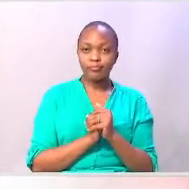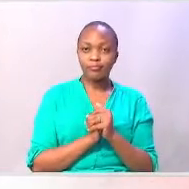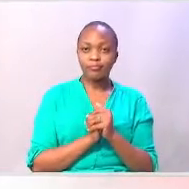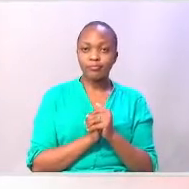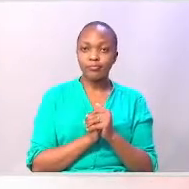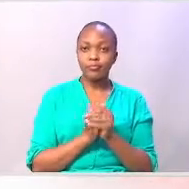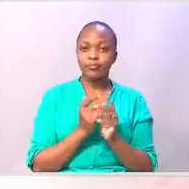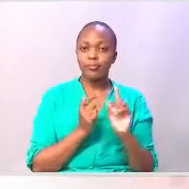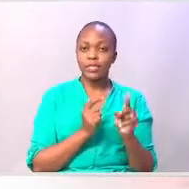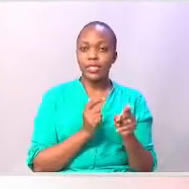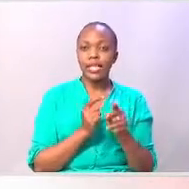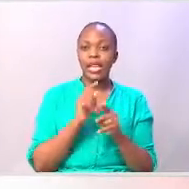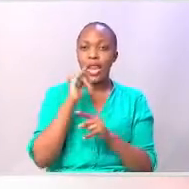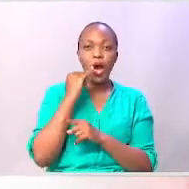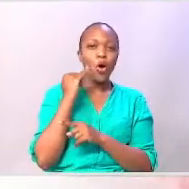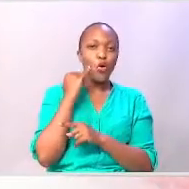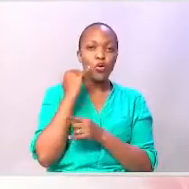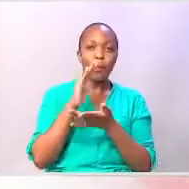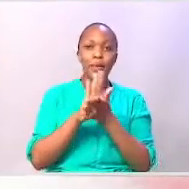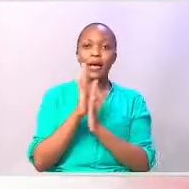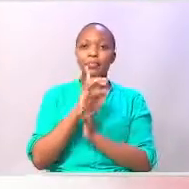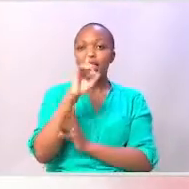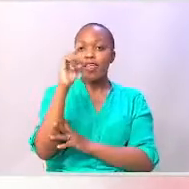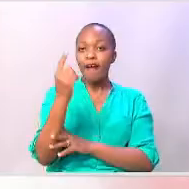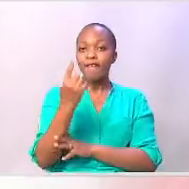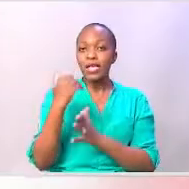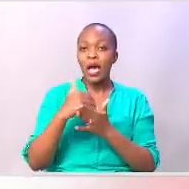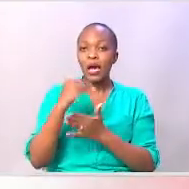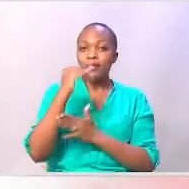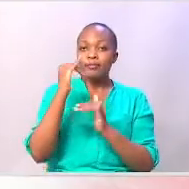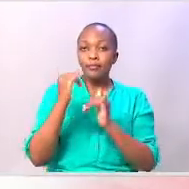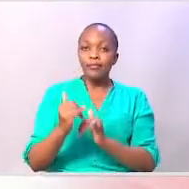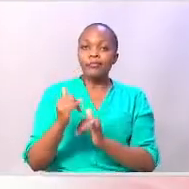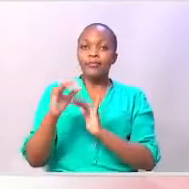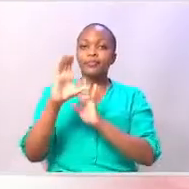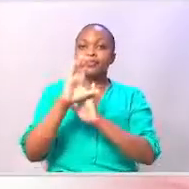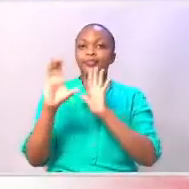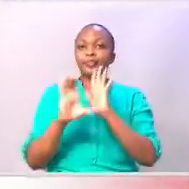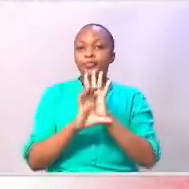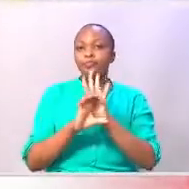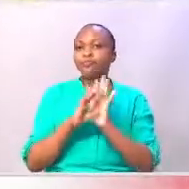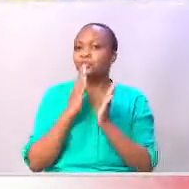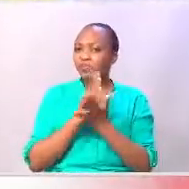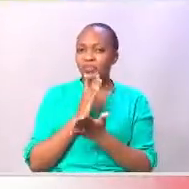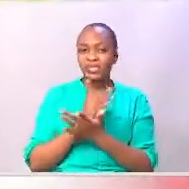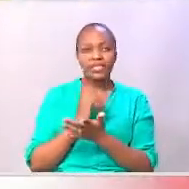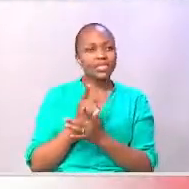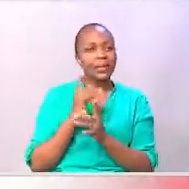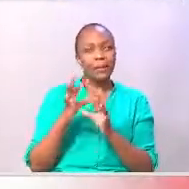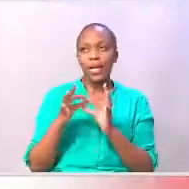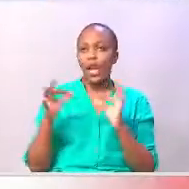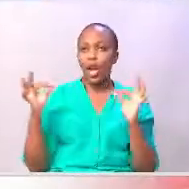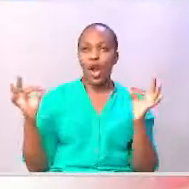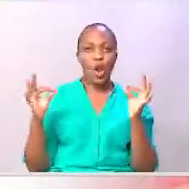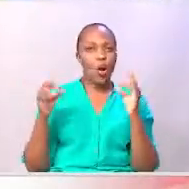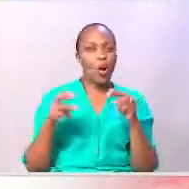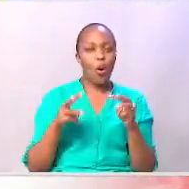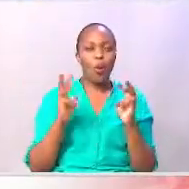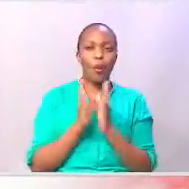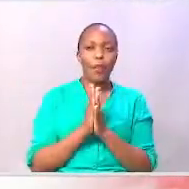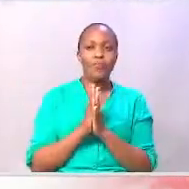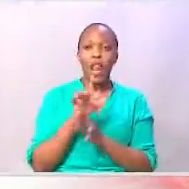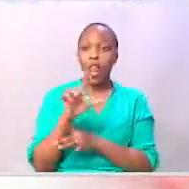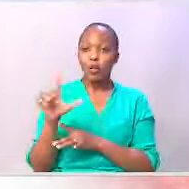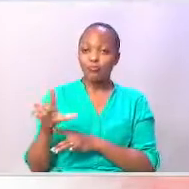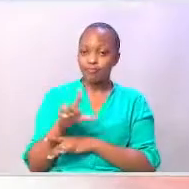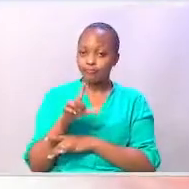Nakuru becomes the first after the new constitution. And indeed, it's been a long journey. The locals are hopeful that the city